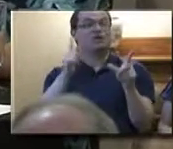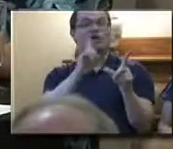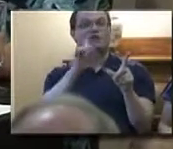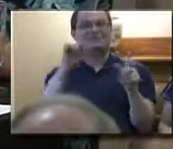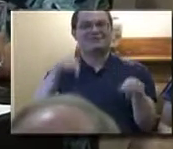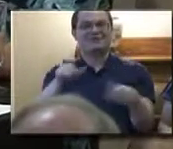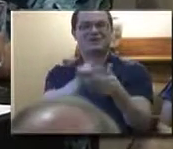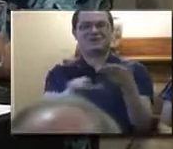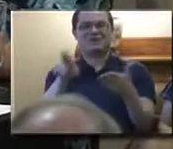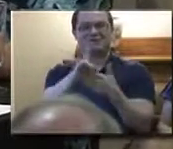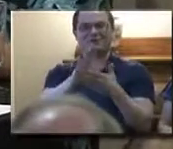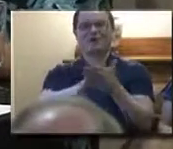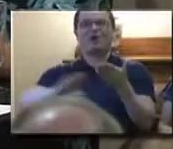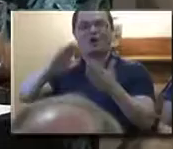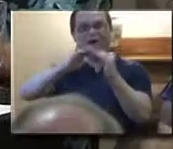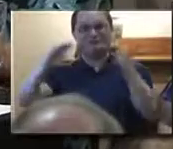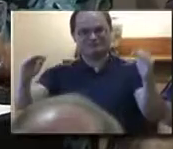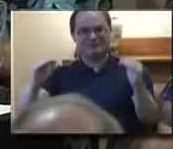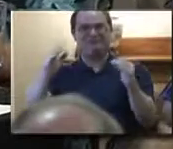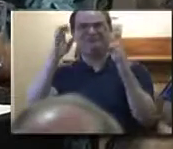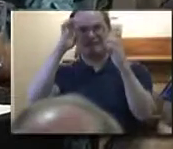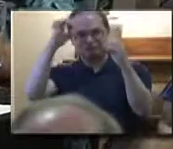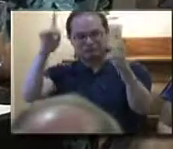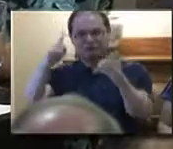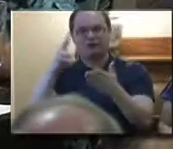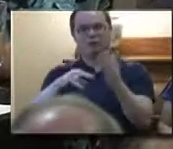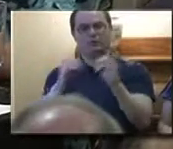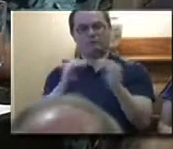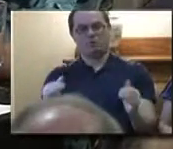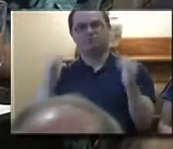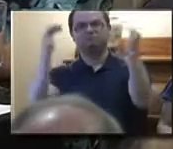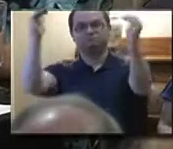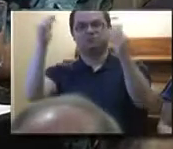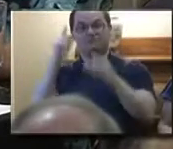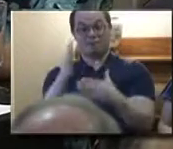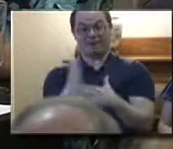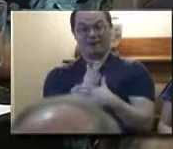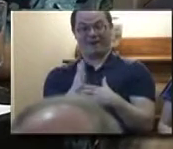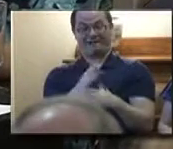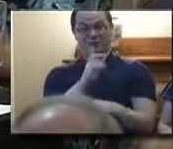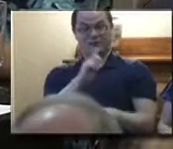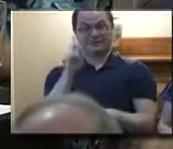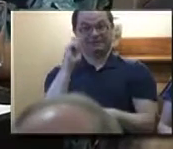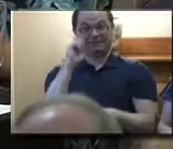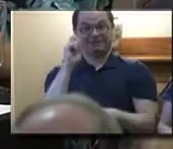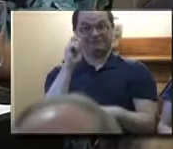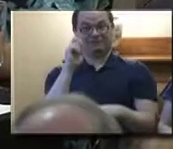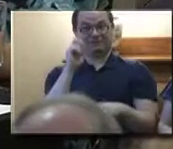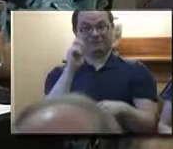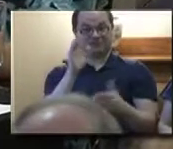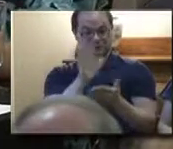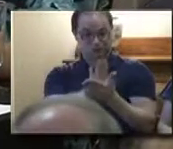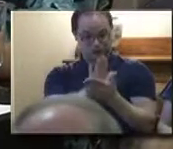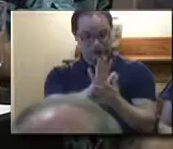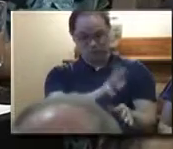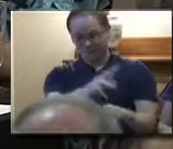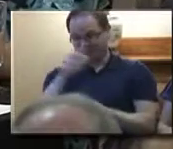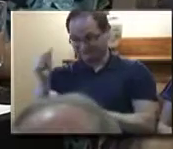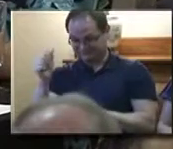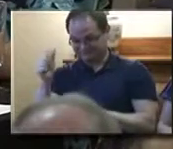here at Lamar. I mean, they're college level and they read much higher. But for the average deaf person, when they get out of school, they read very